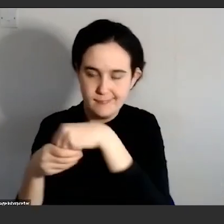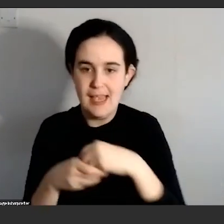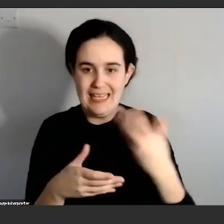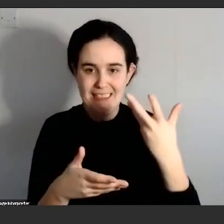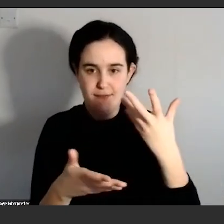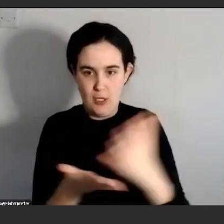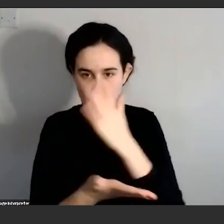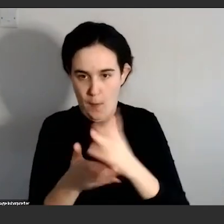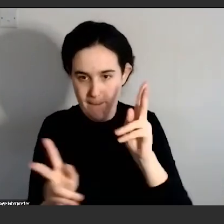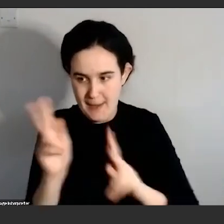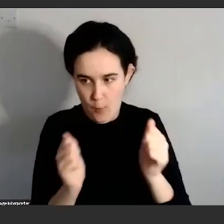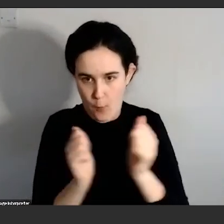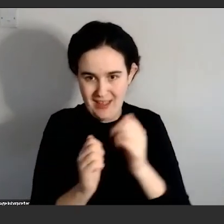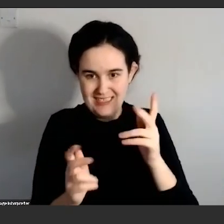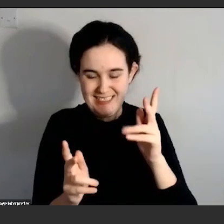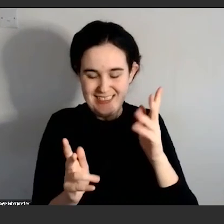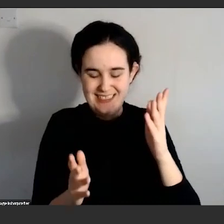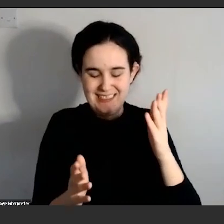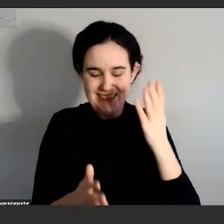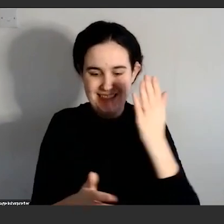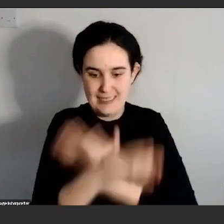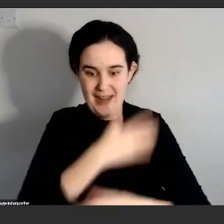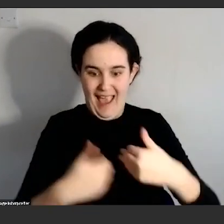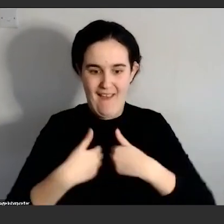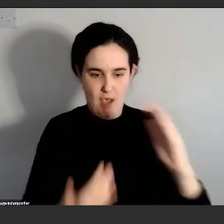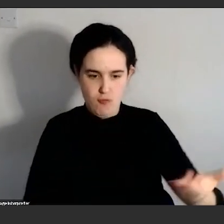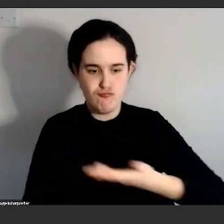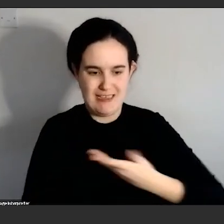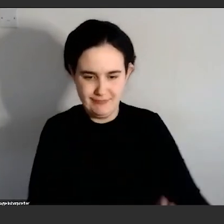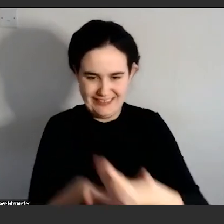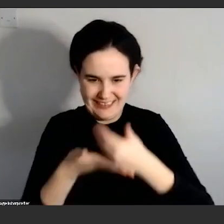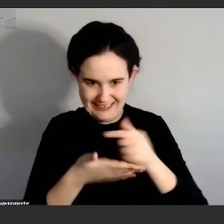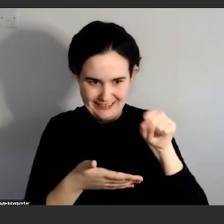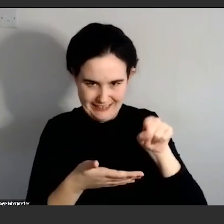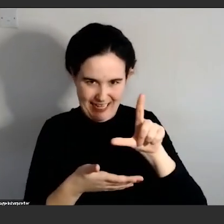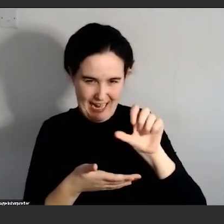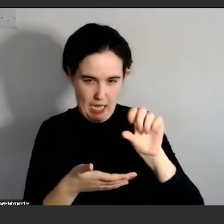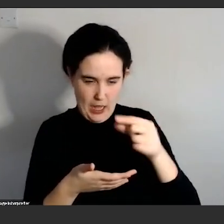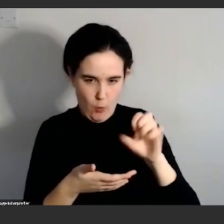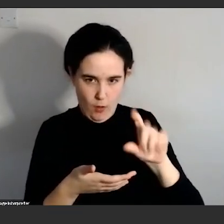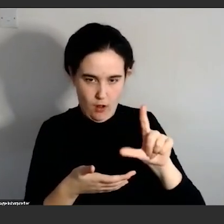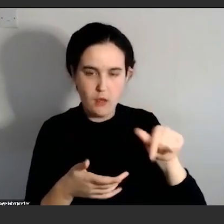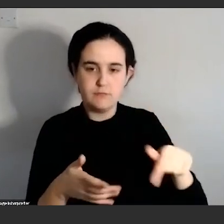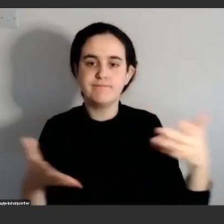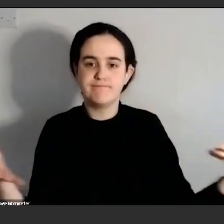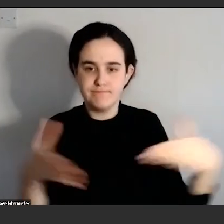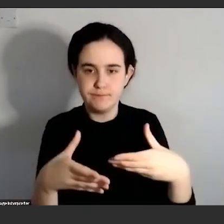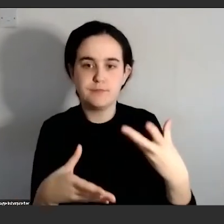our pre-meeting for the Global Disability Summit, which happens in February. Appreciate you. Thank you. Thank you.